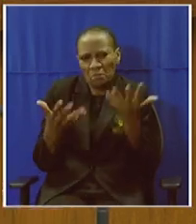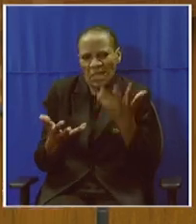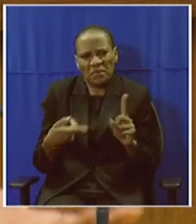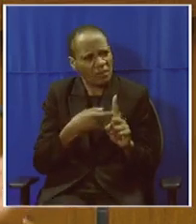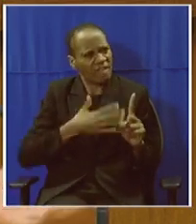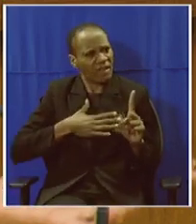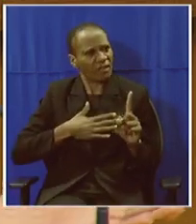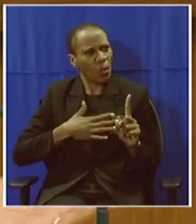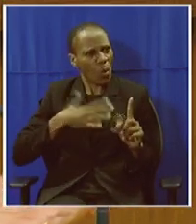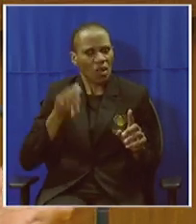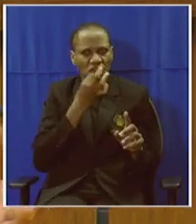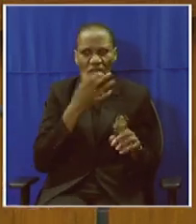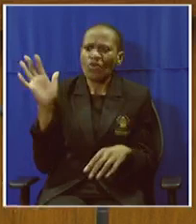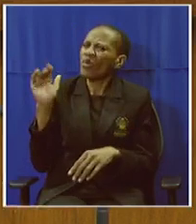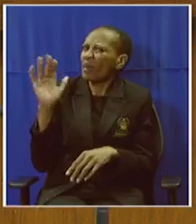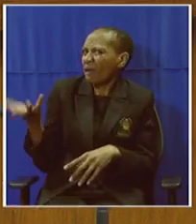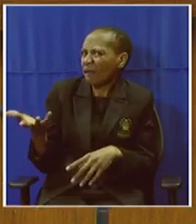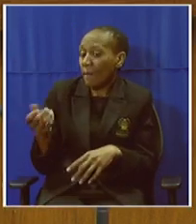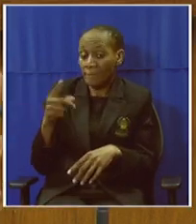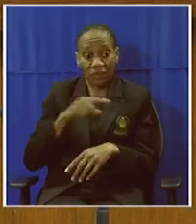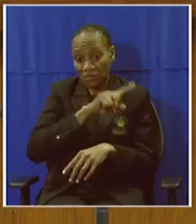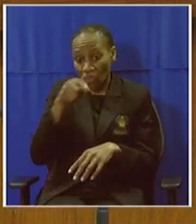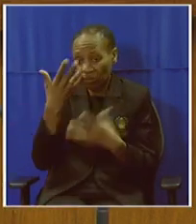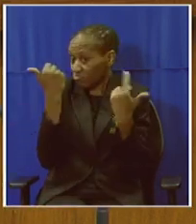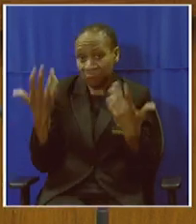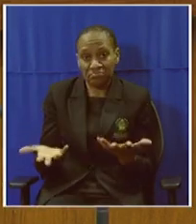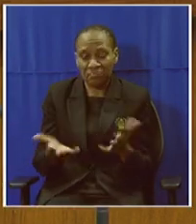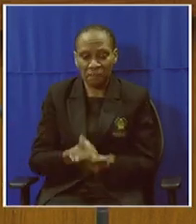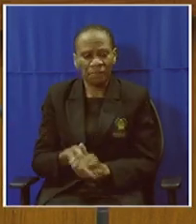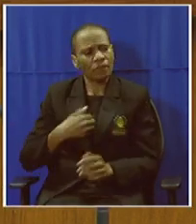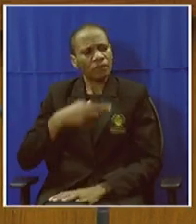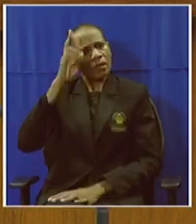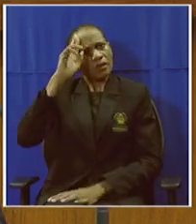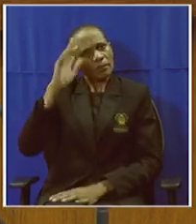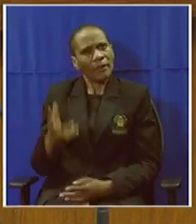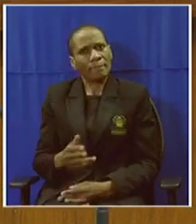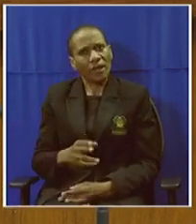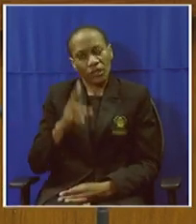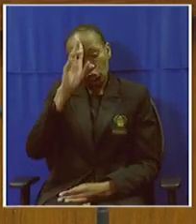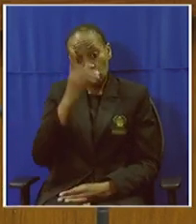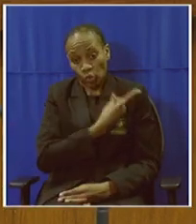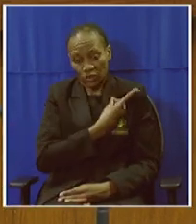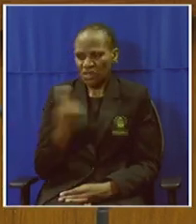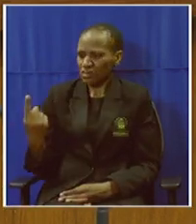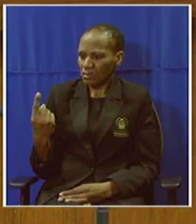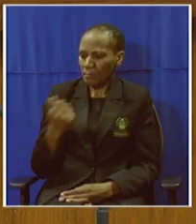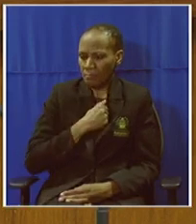were aware. And I remember one of my daughters said to